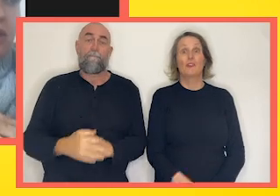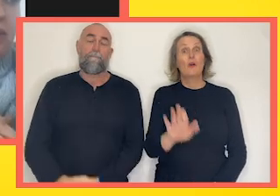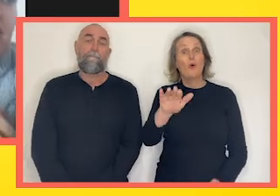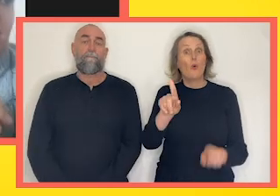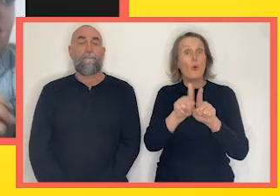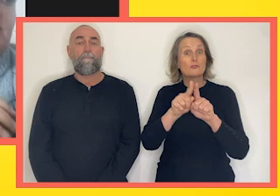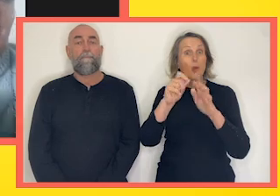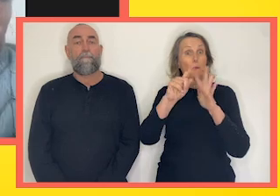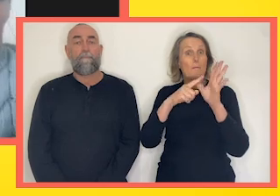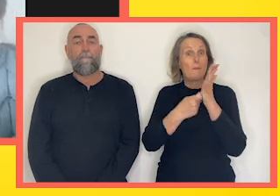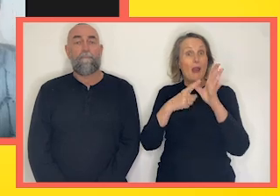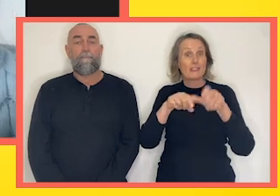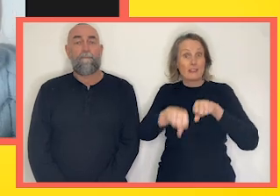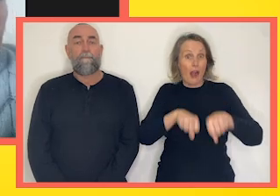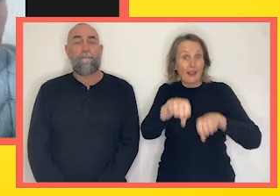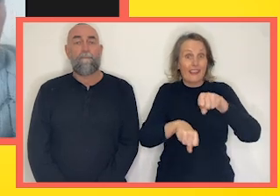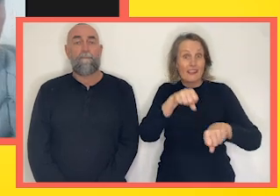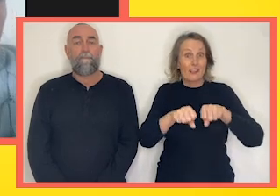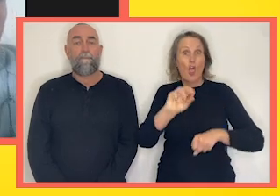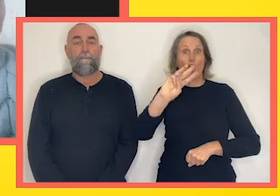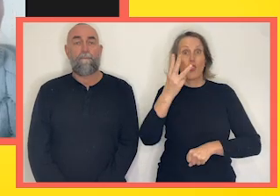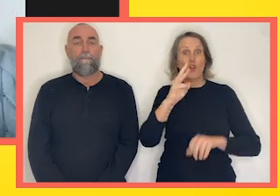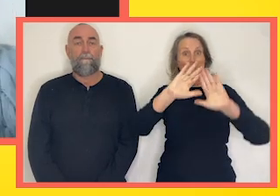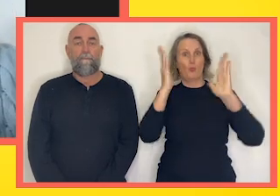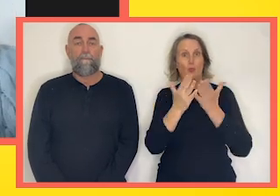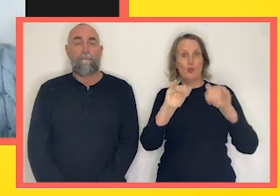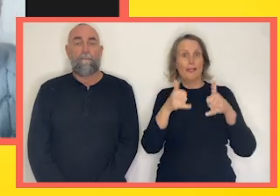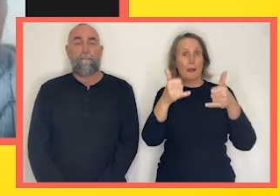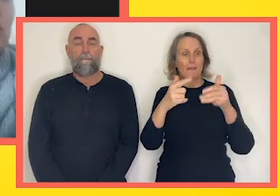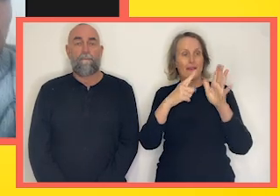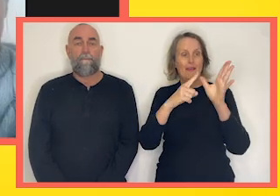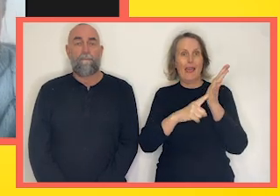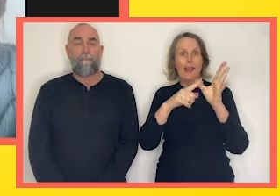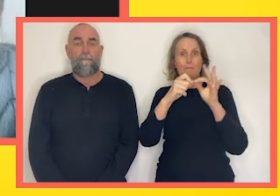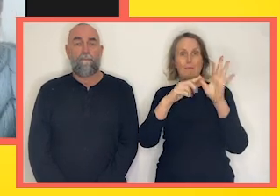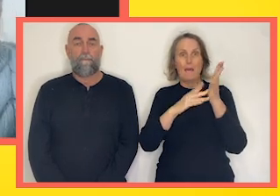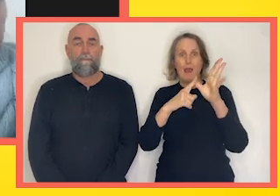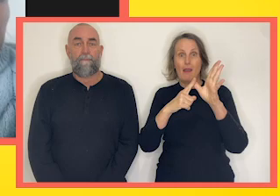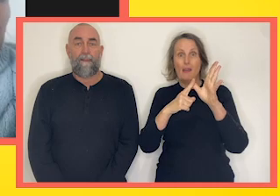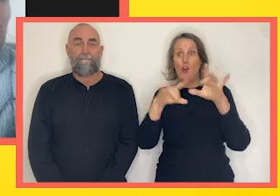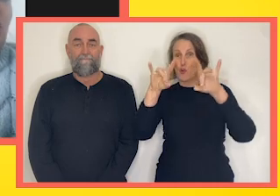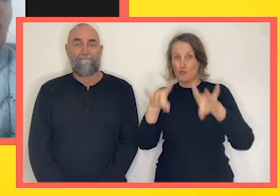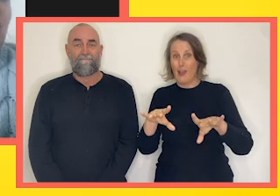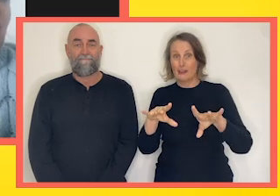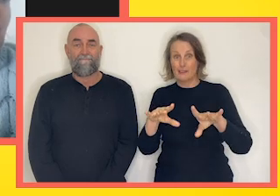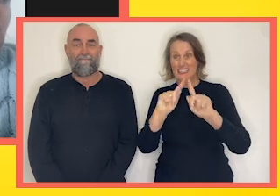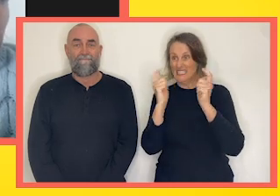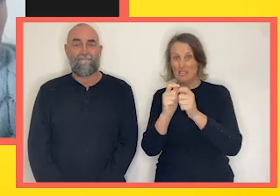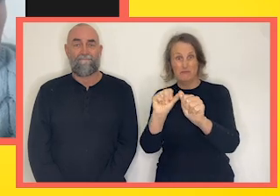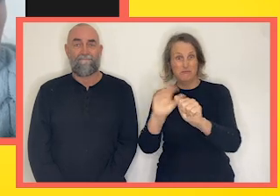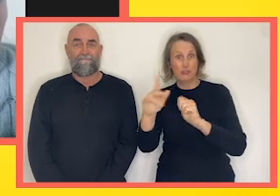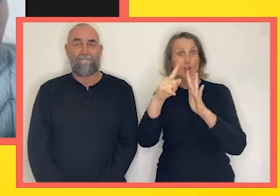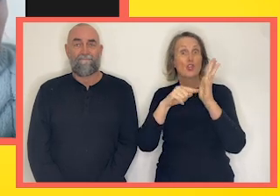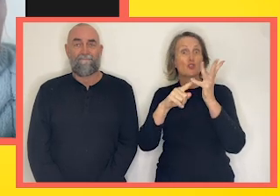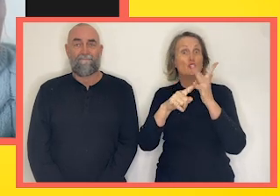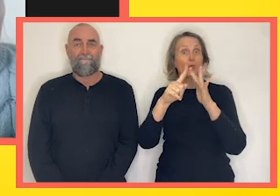the para cycling Third World Cup in Alabama. We saw some great results over there for the Aussies. We got Julie